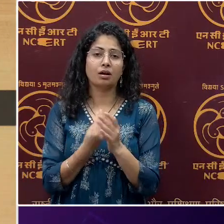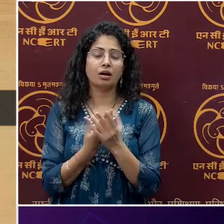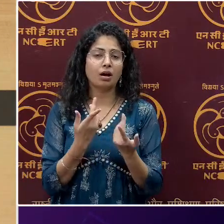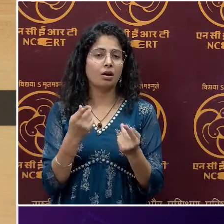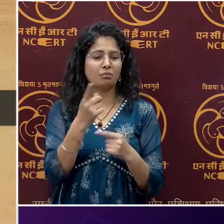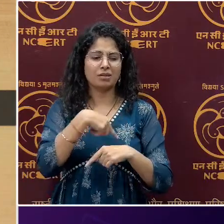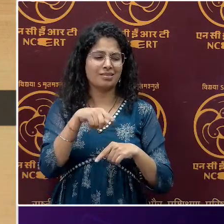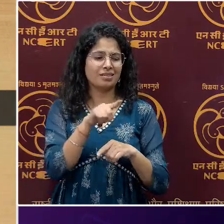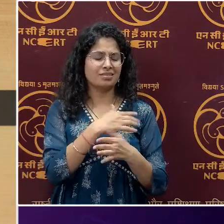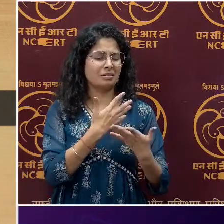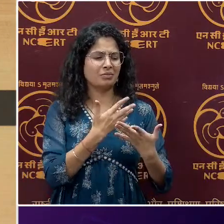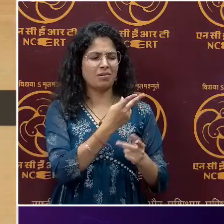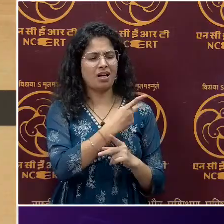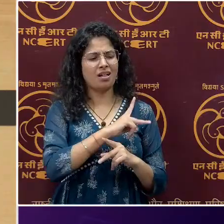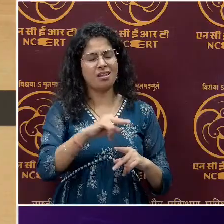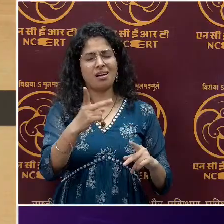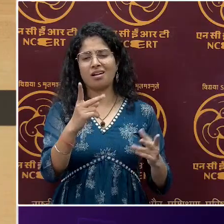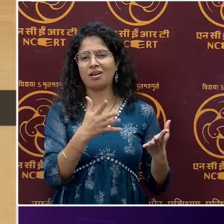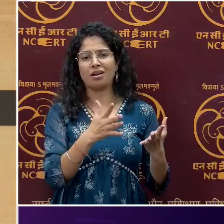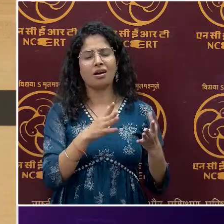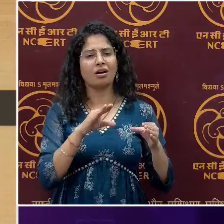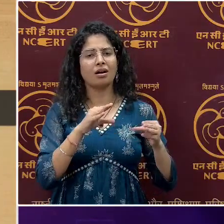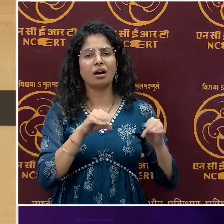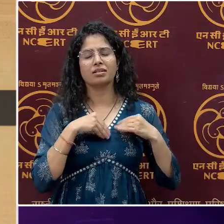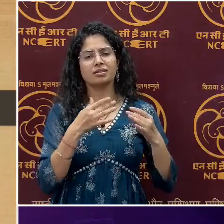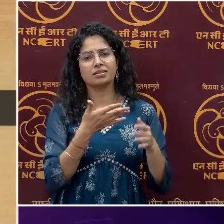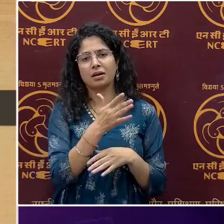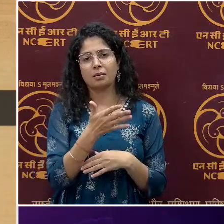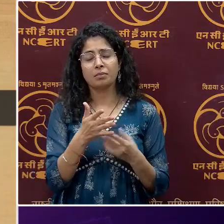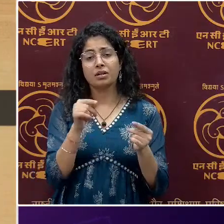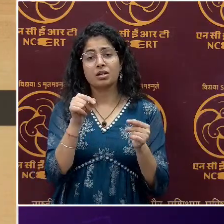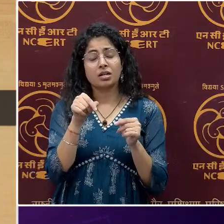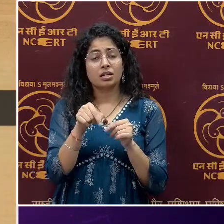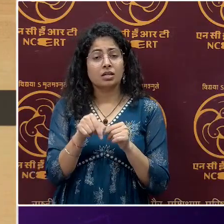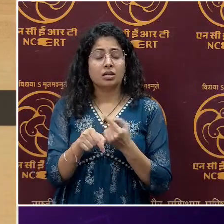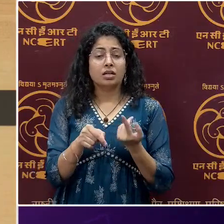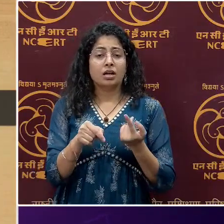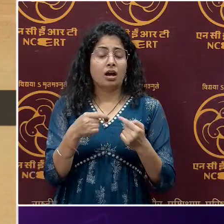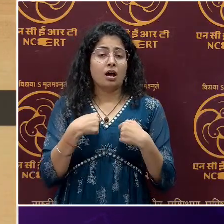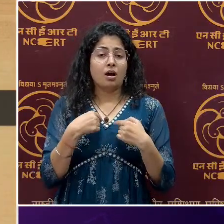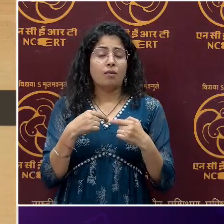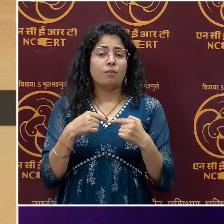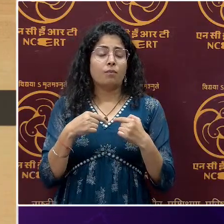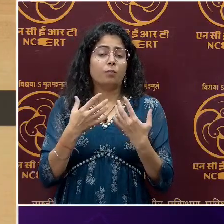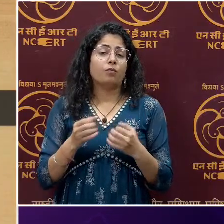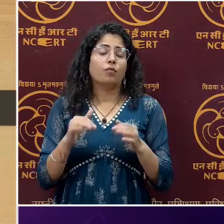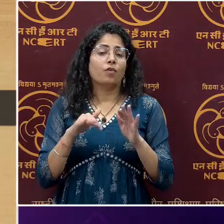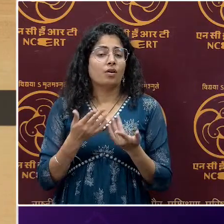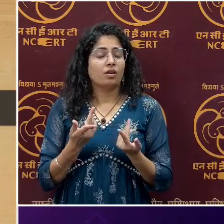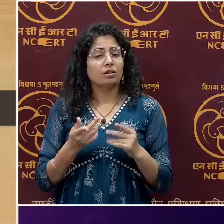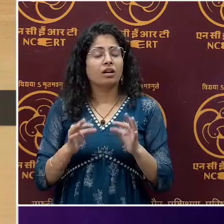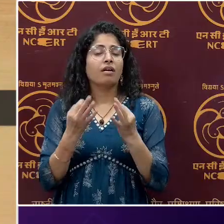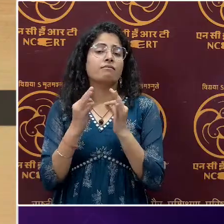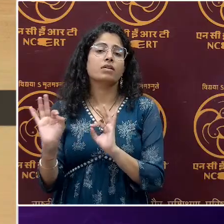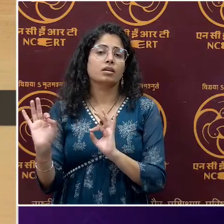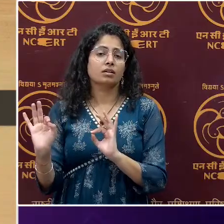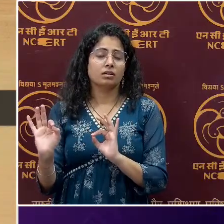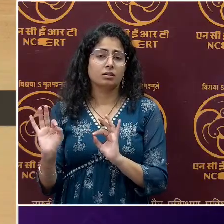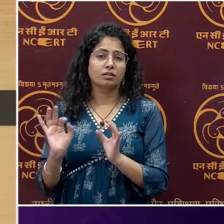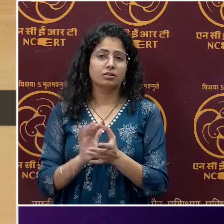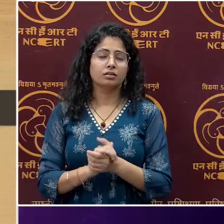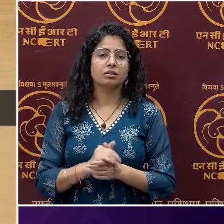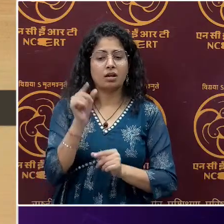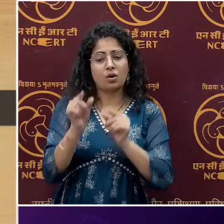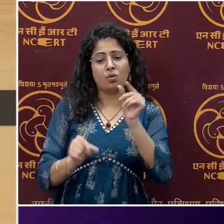oppression, we don't want the separations, and we don't want you to rule us. We want our land back, we want our